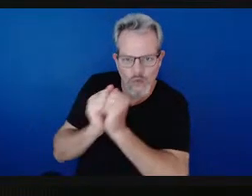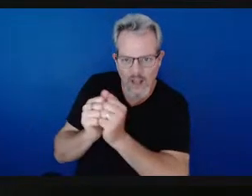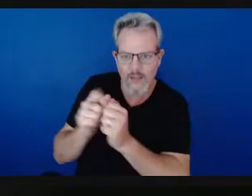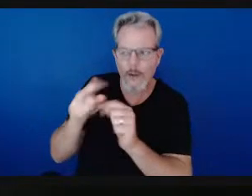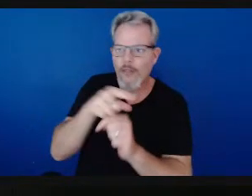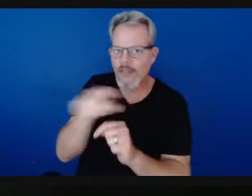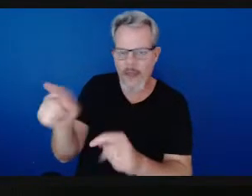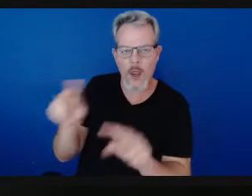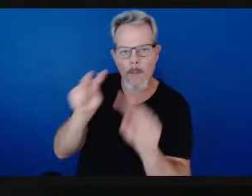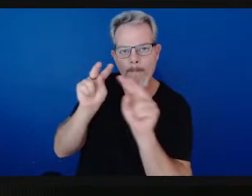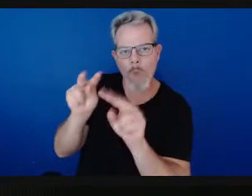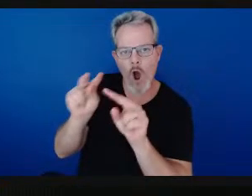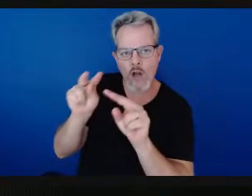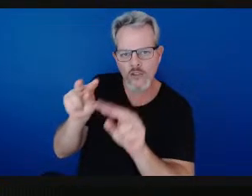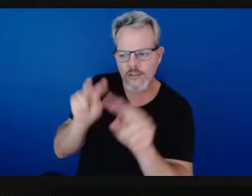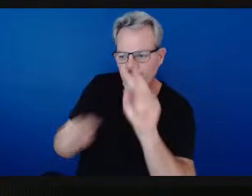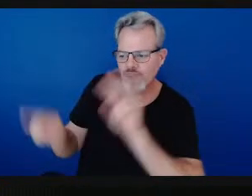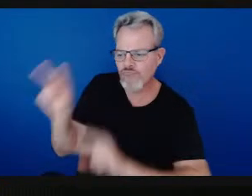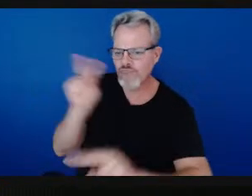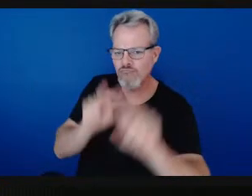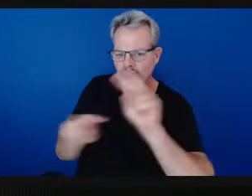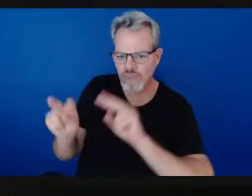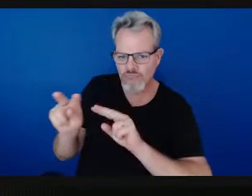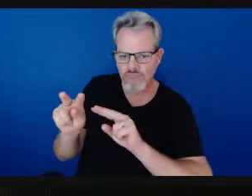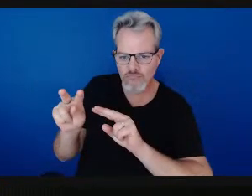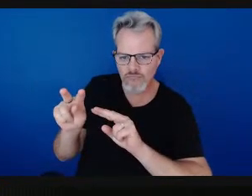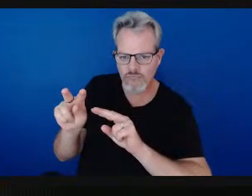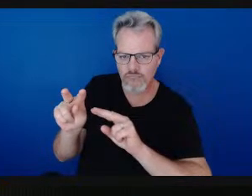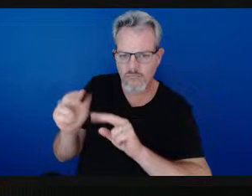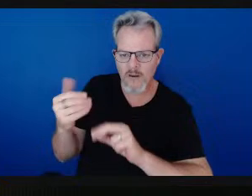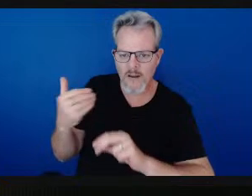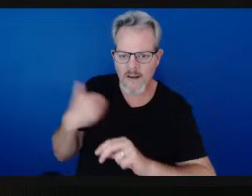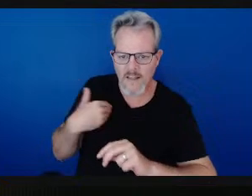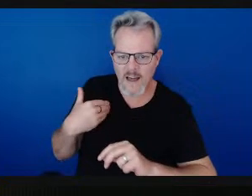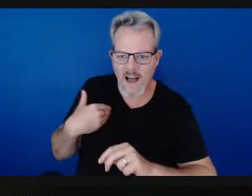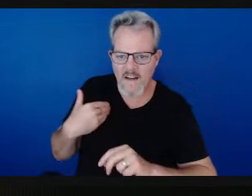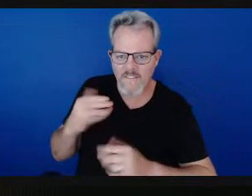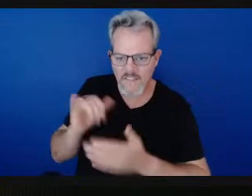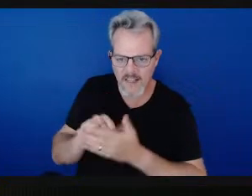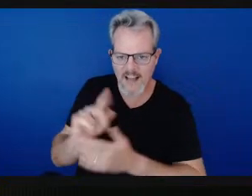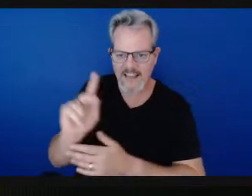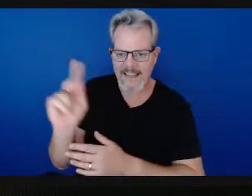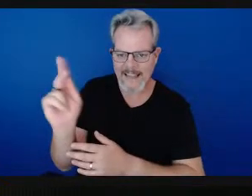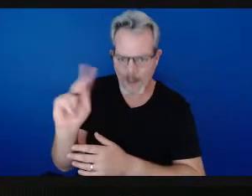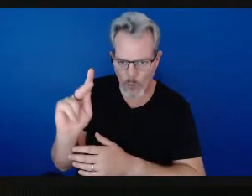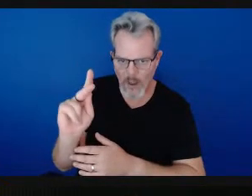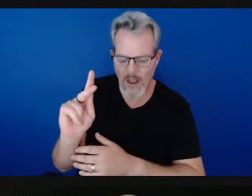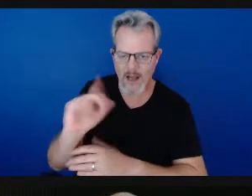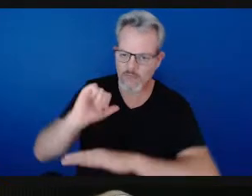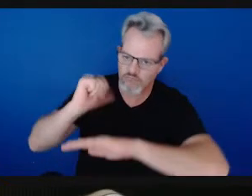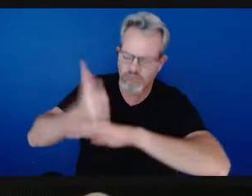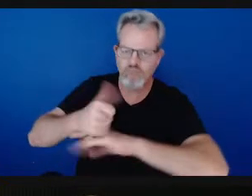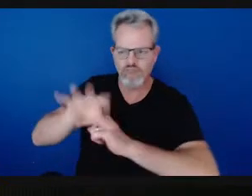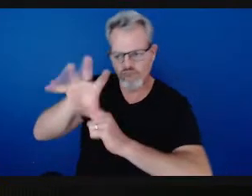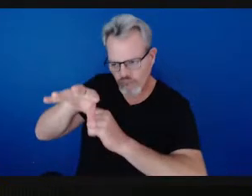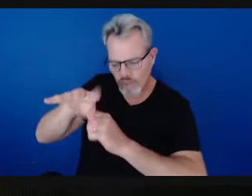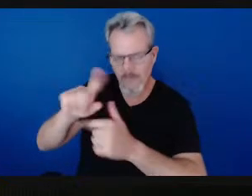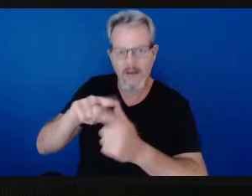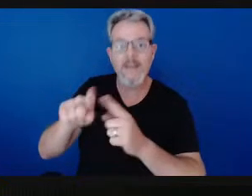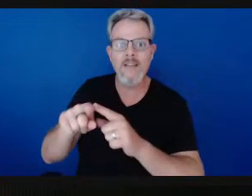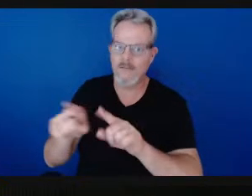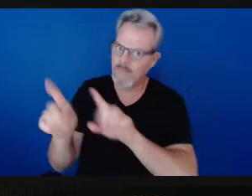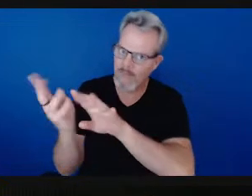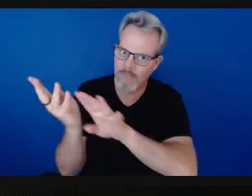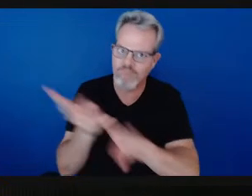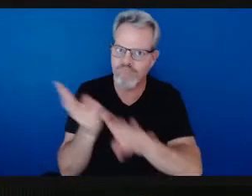monitoring 22/6 feed running all the time, but they're also streaming live. They were up there this morning for 4